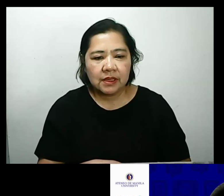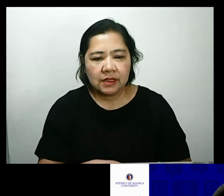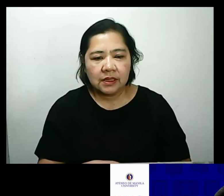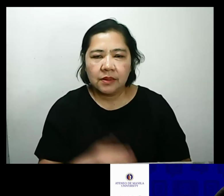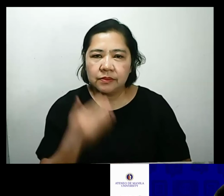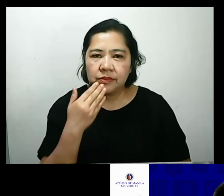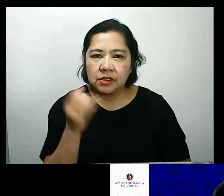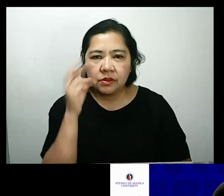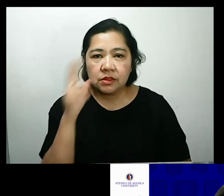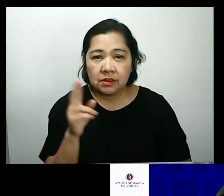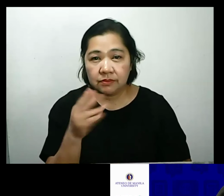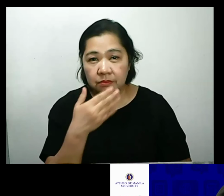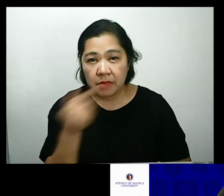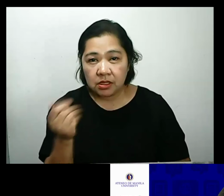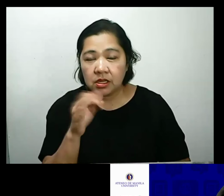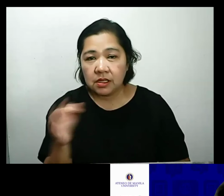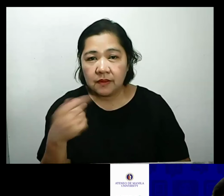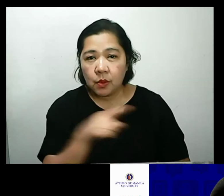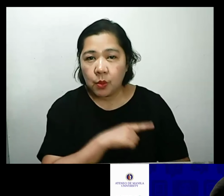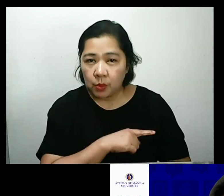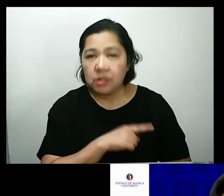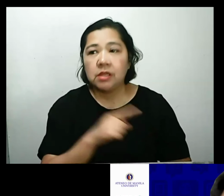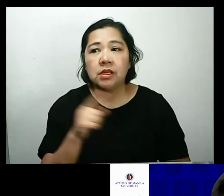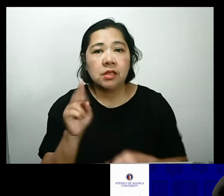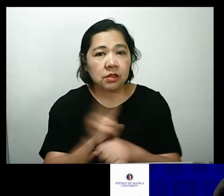much better if we go for hydropower and building more